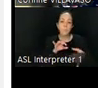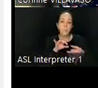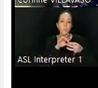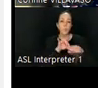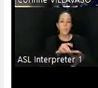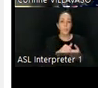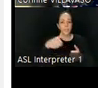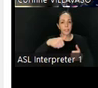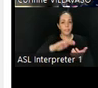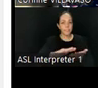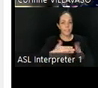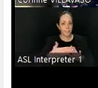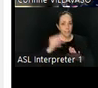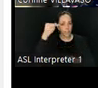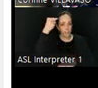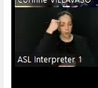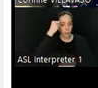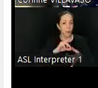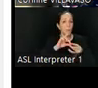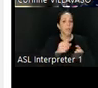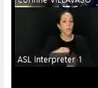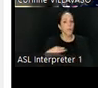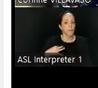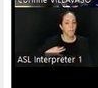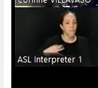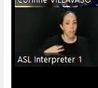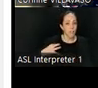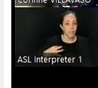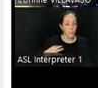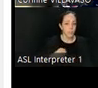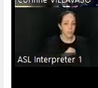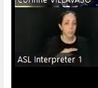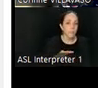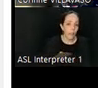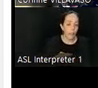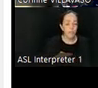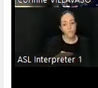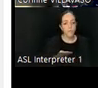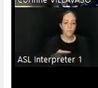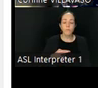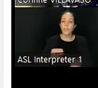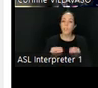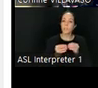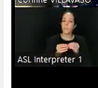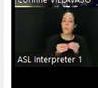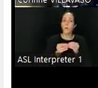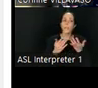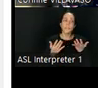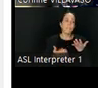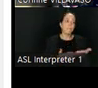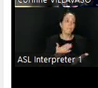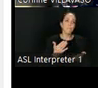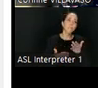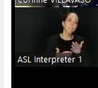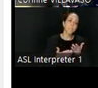within the city, with relation to volunteers, is a narrower definition than how it's used colloquially. And maybe